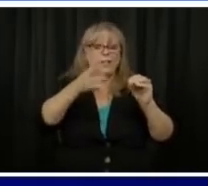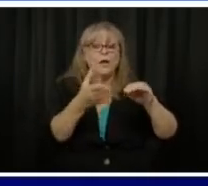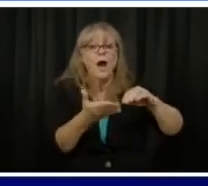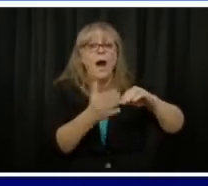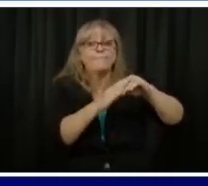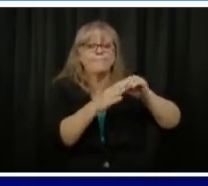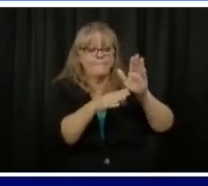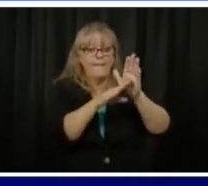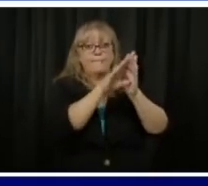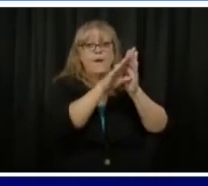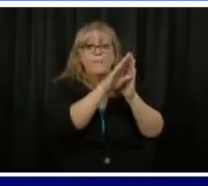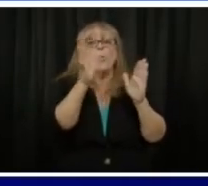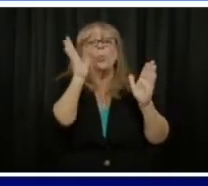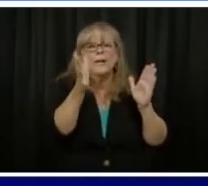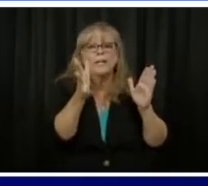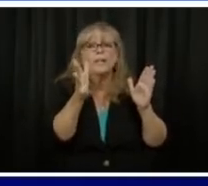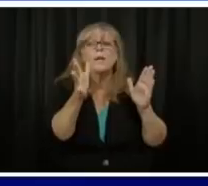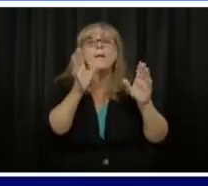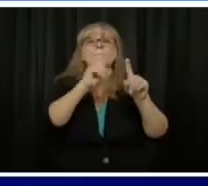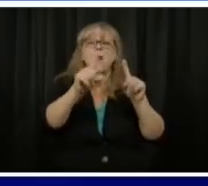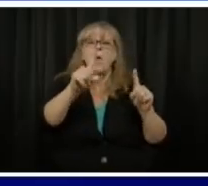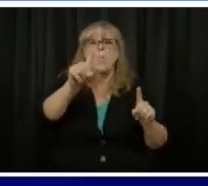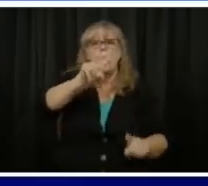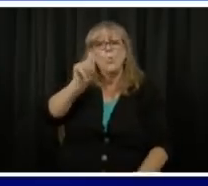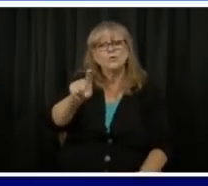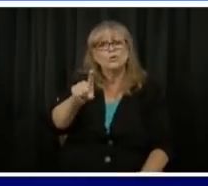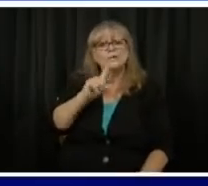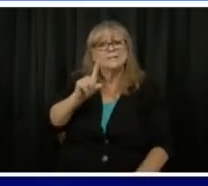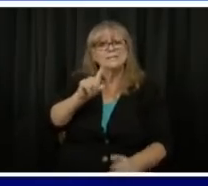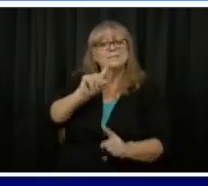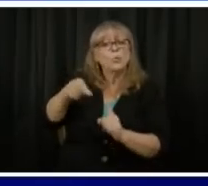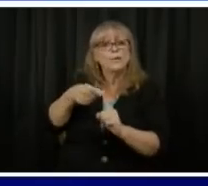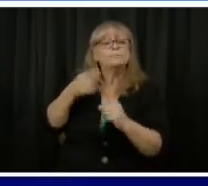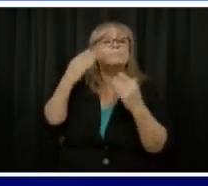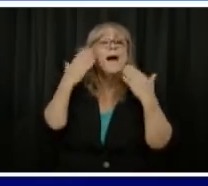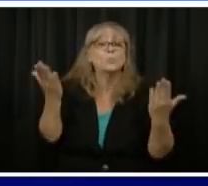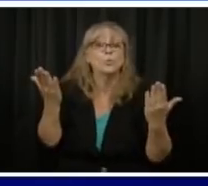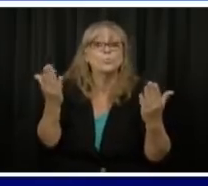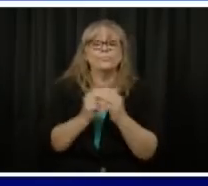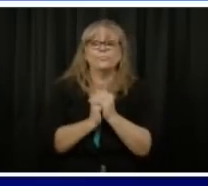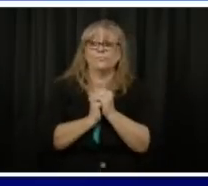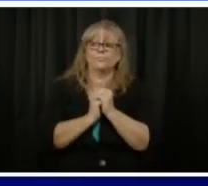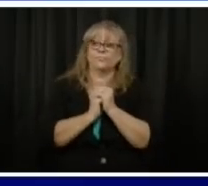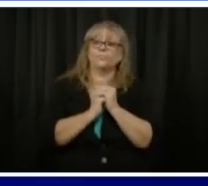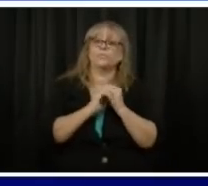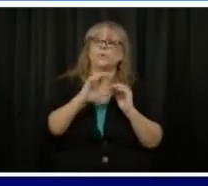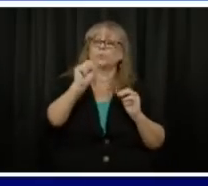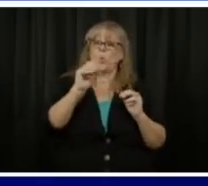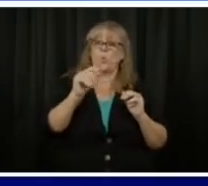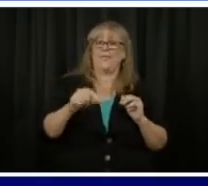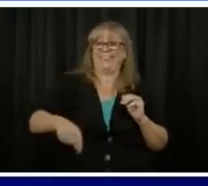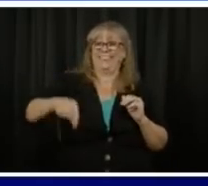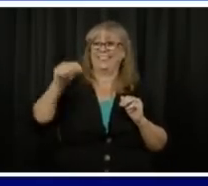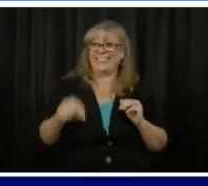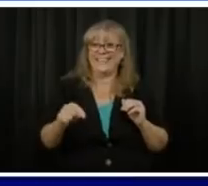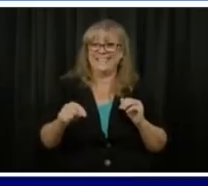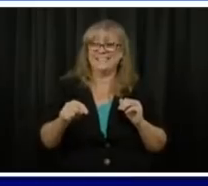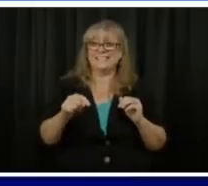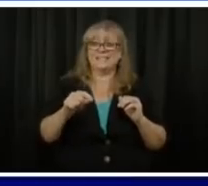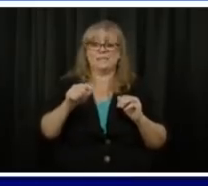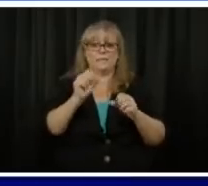experiment being played out in states across the nation. Colorado has been methodical in our reopening, and